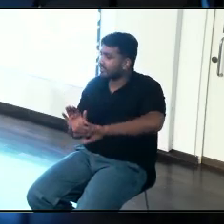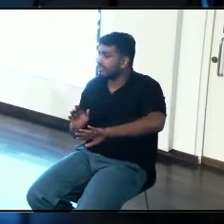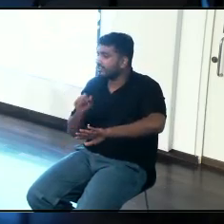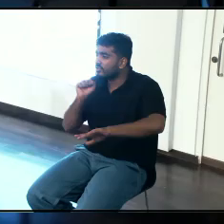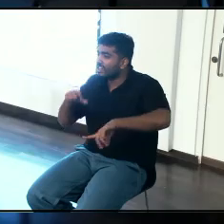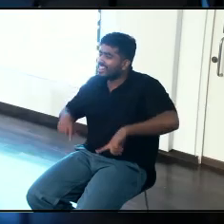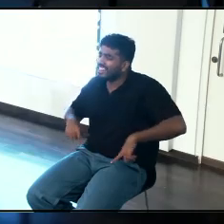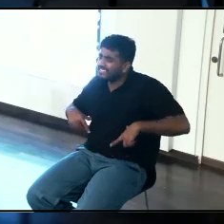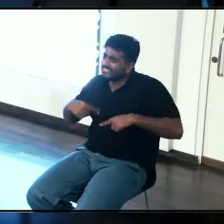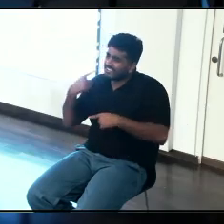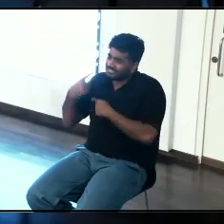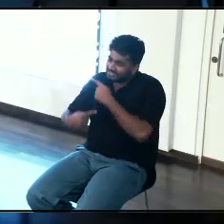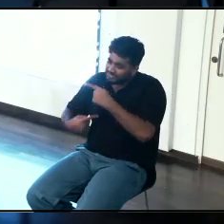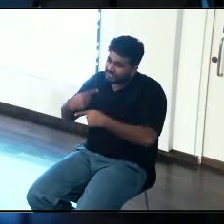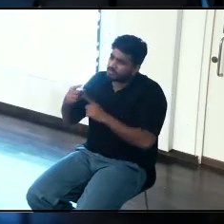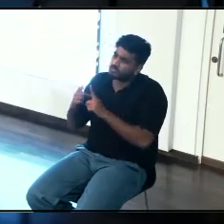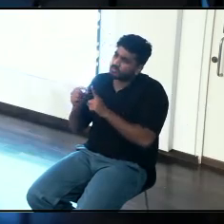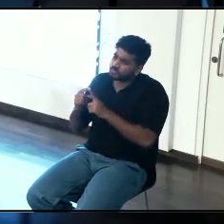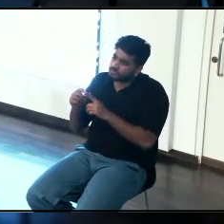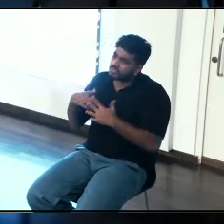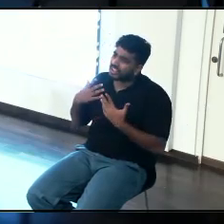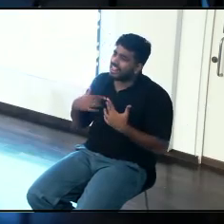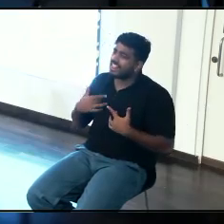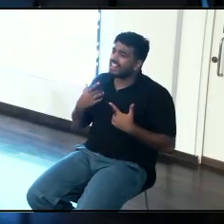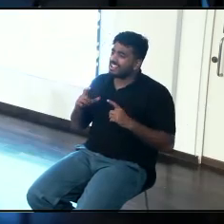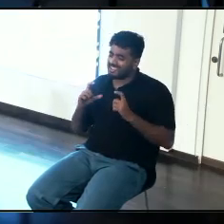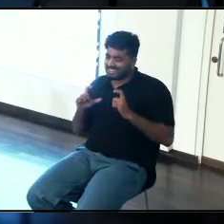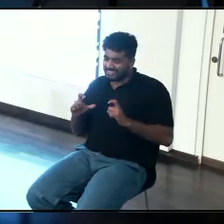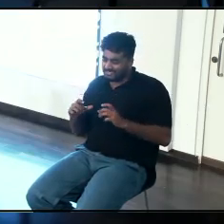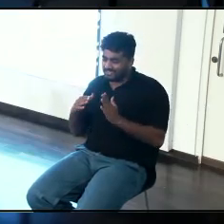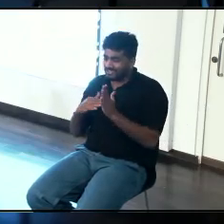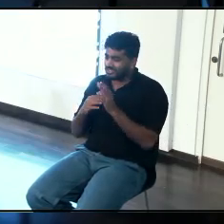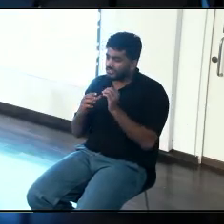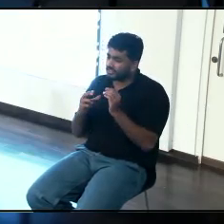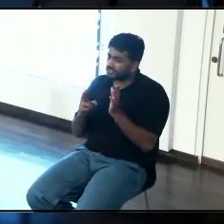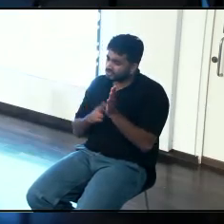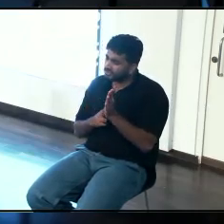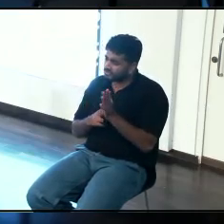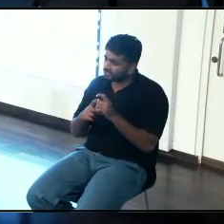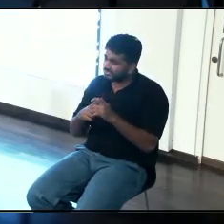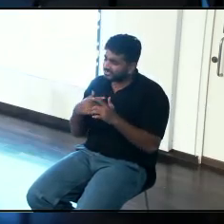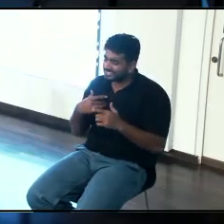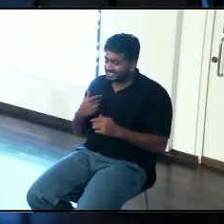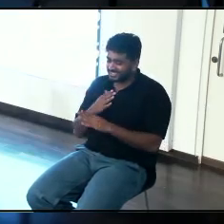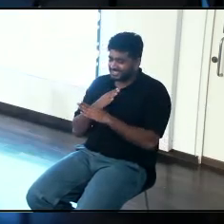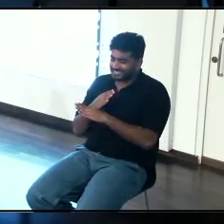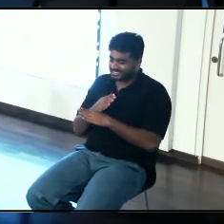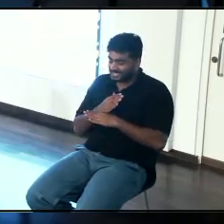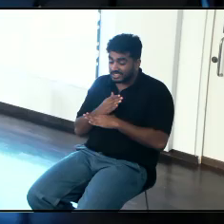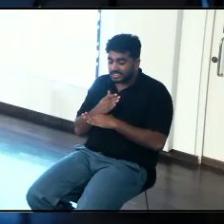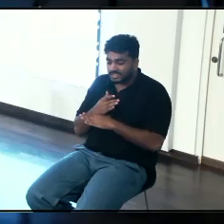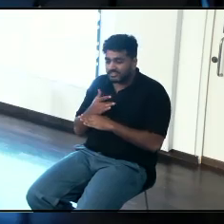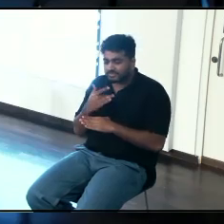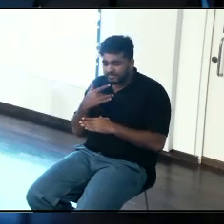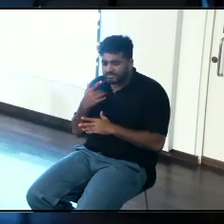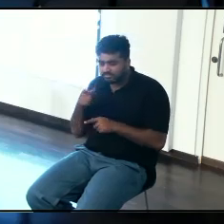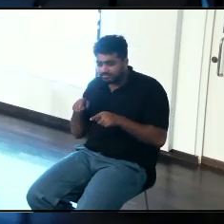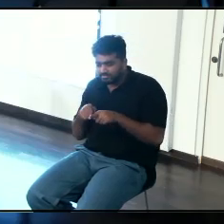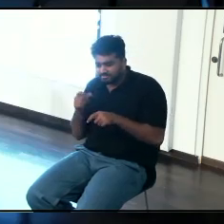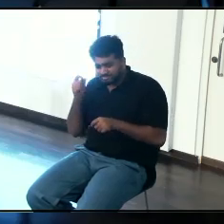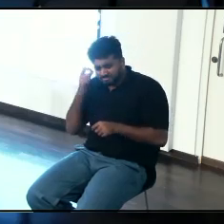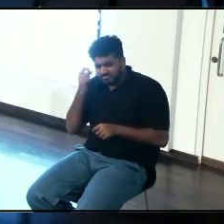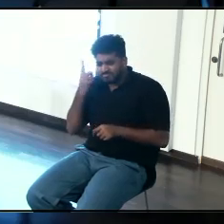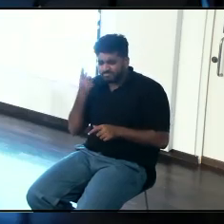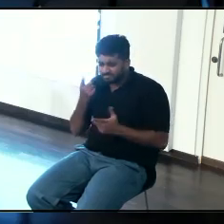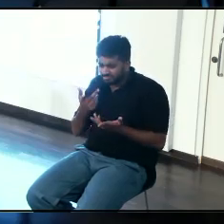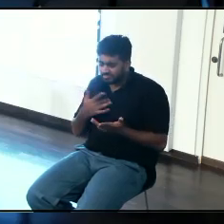routine, that's what they're used to, that's their comfort zone, their security. So I think for me it made a lot of sense, and